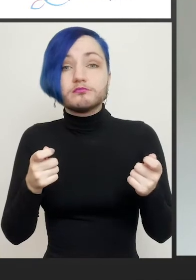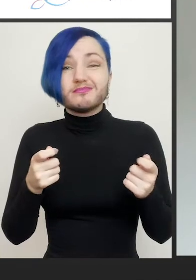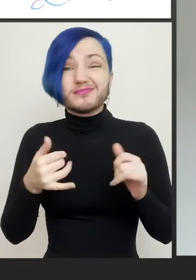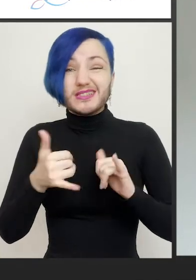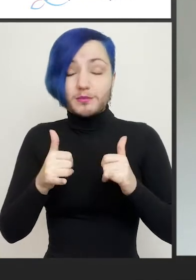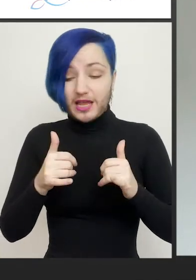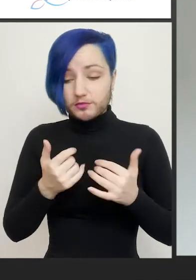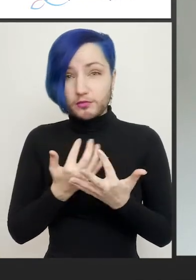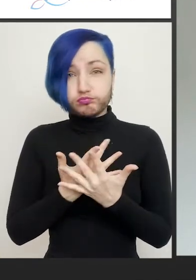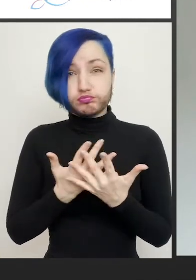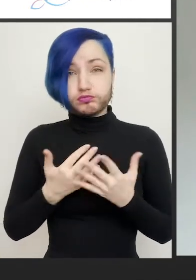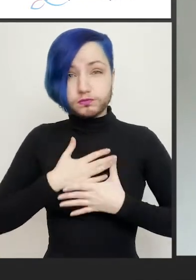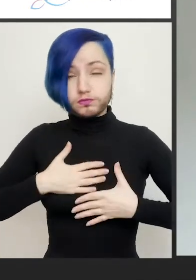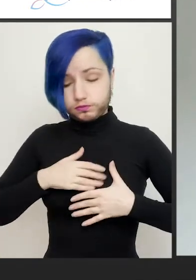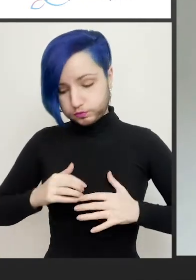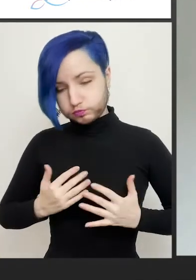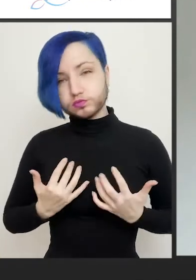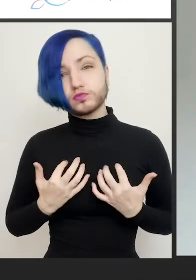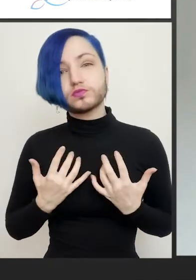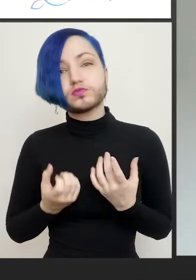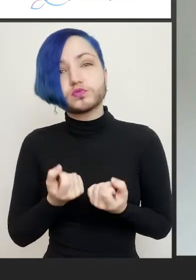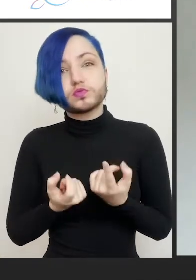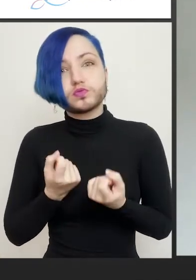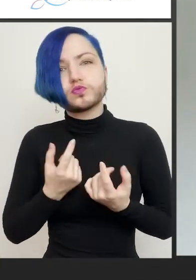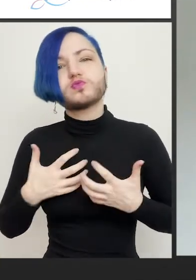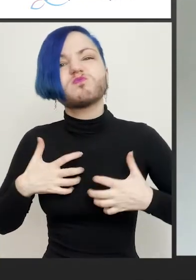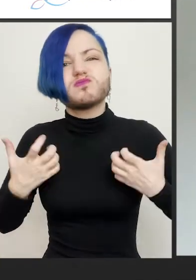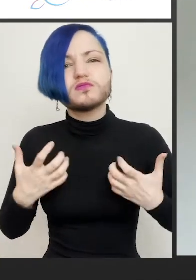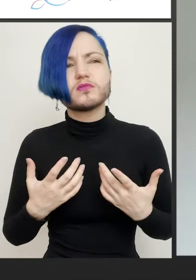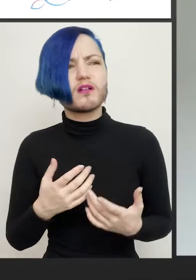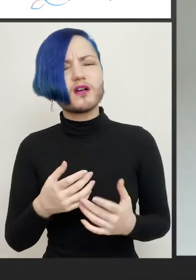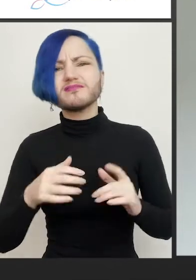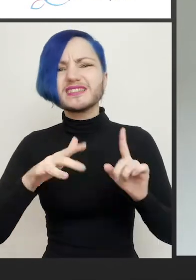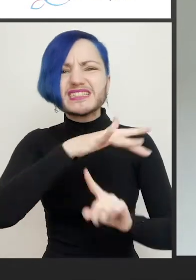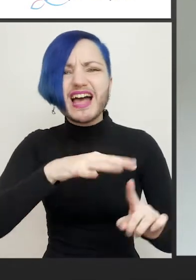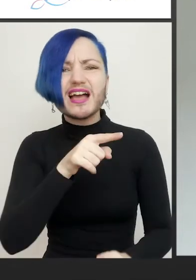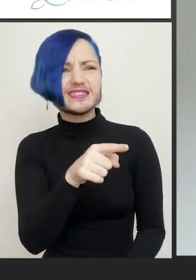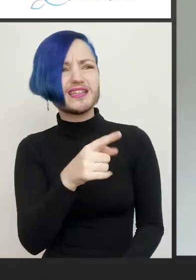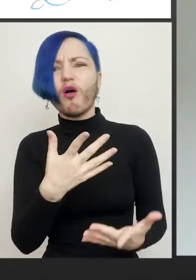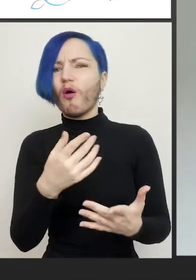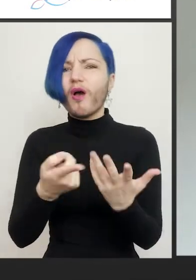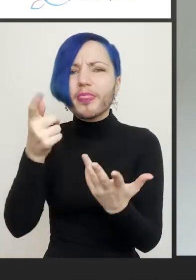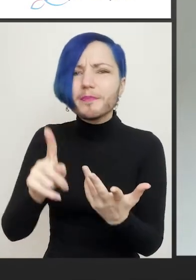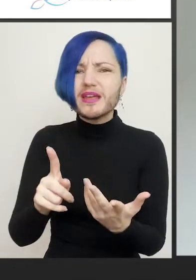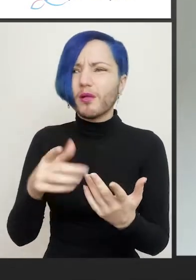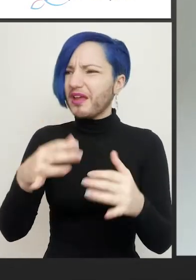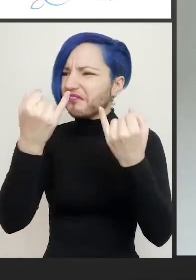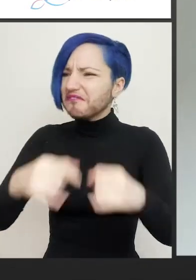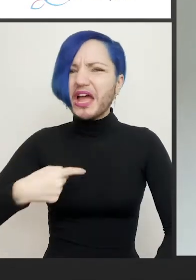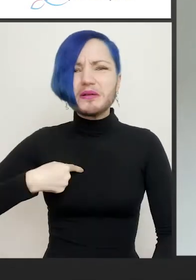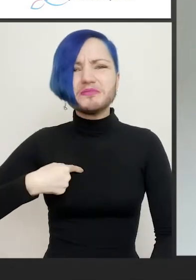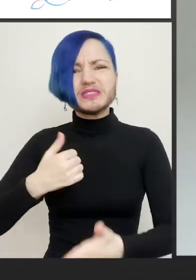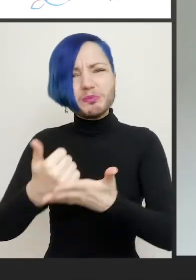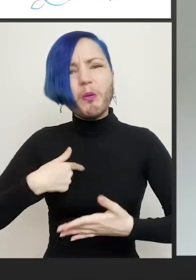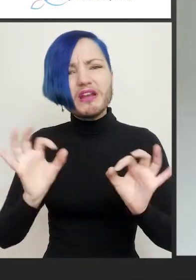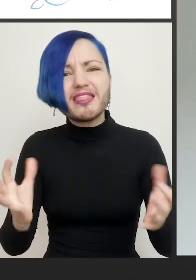up anger at society and perhaps people failing you. And sometimes the temptation is to be like, well, now I can go on a crusade and I